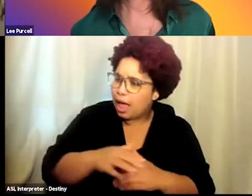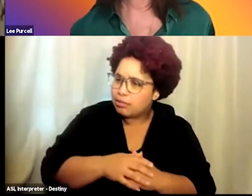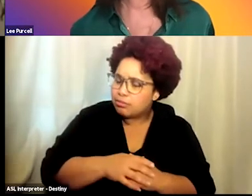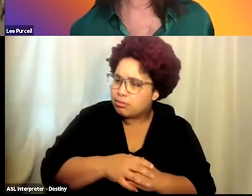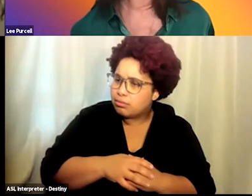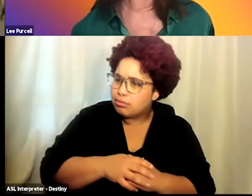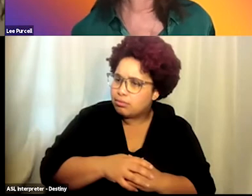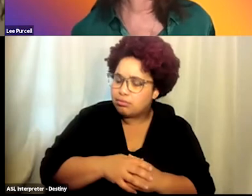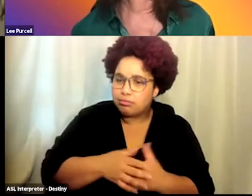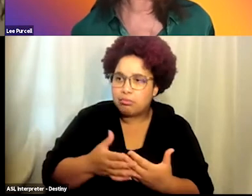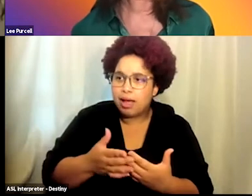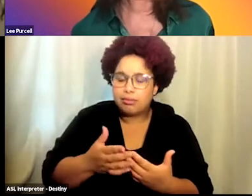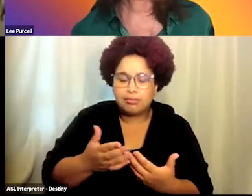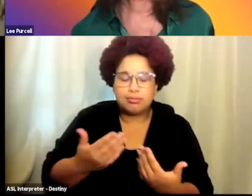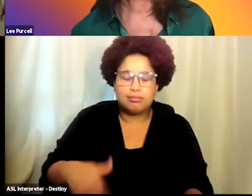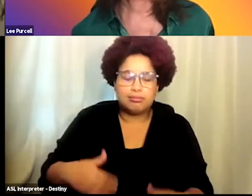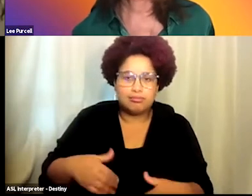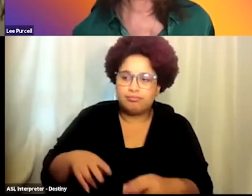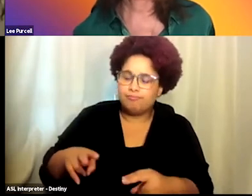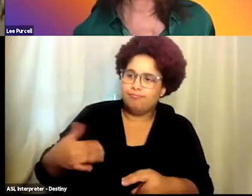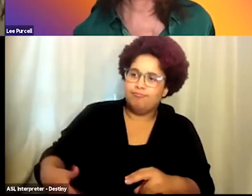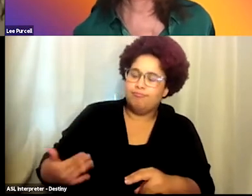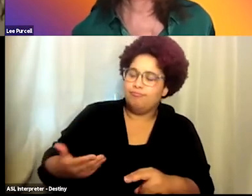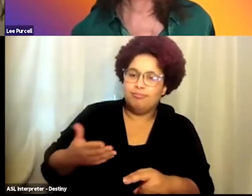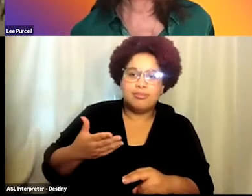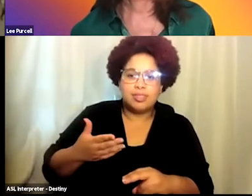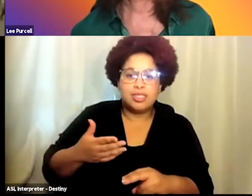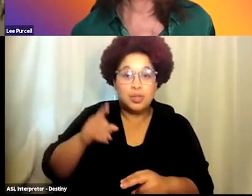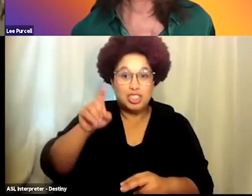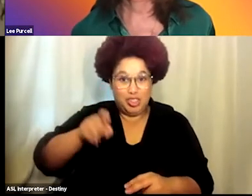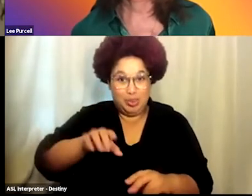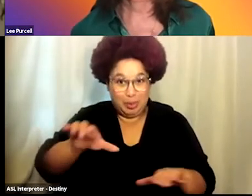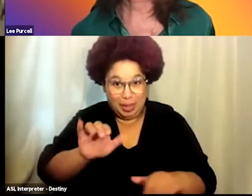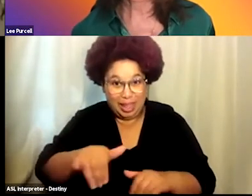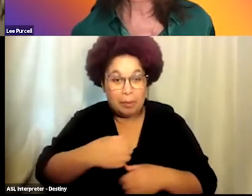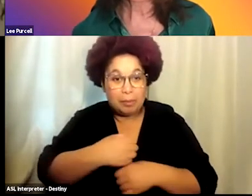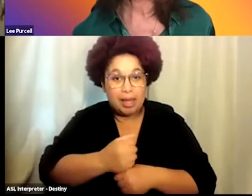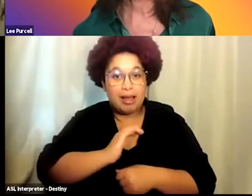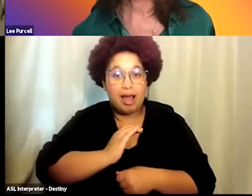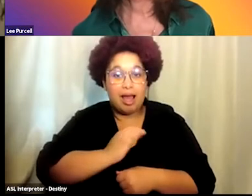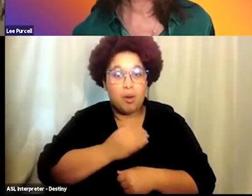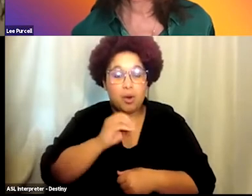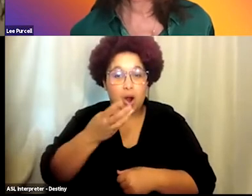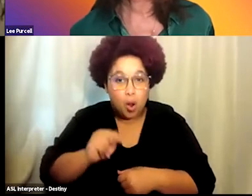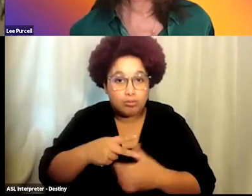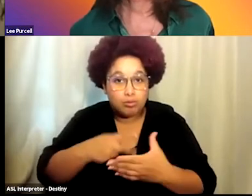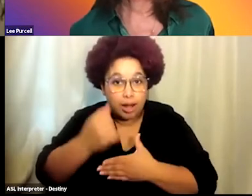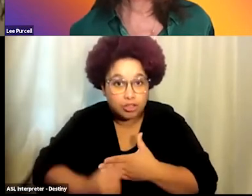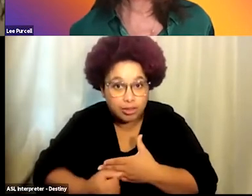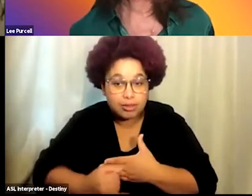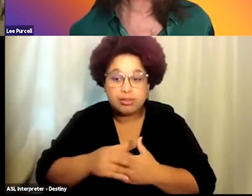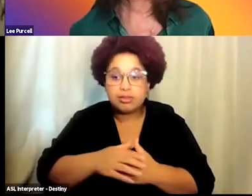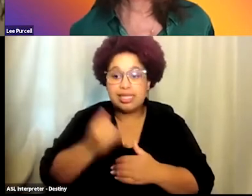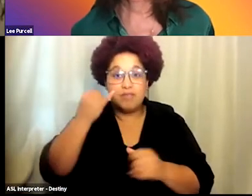I admire, but I agree. Yes, we should be trying to do that. Try to create our own projects. Try to if